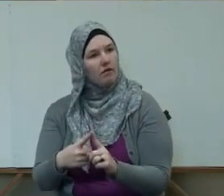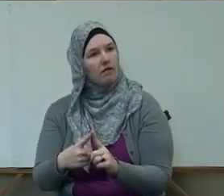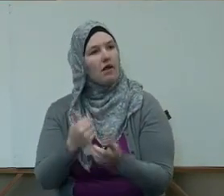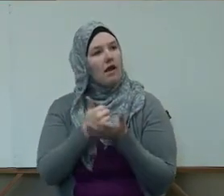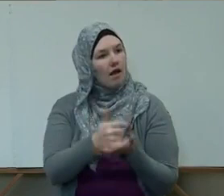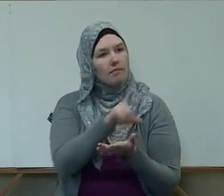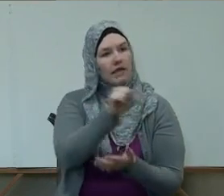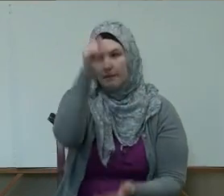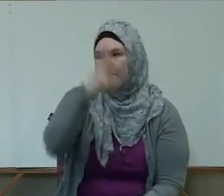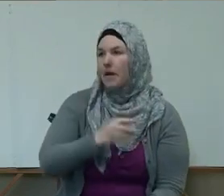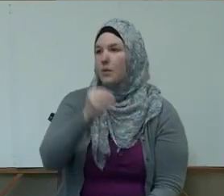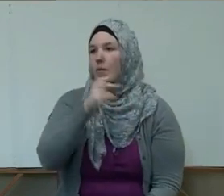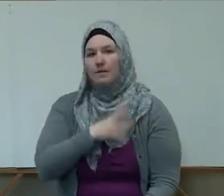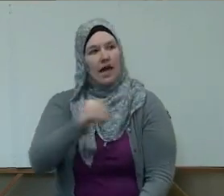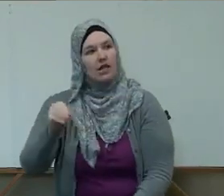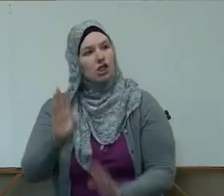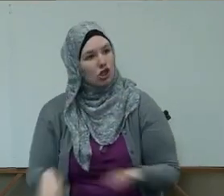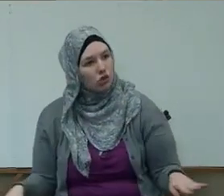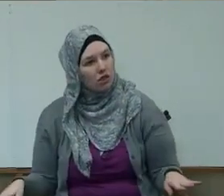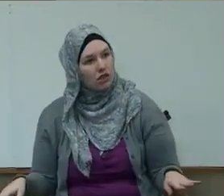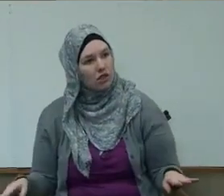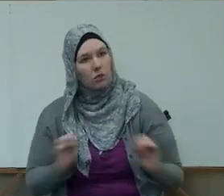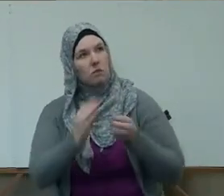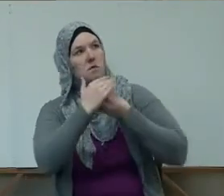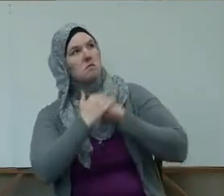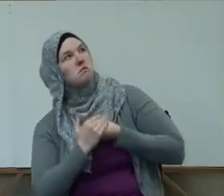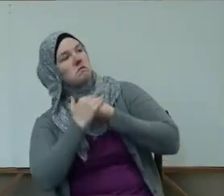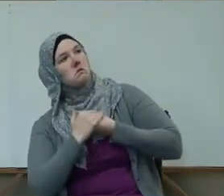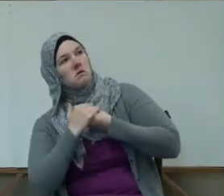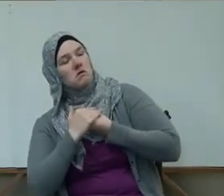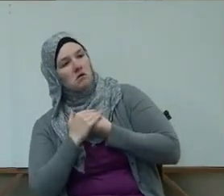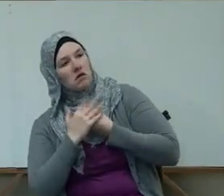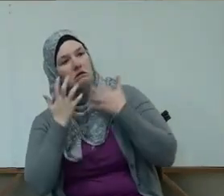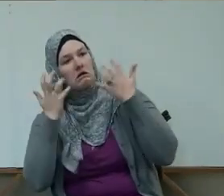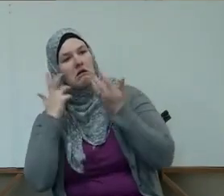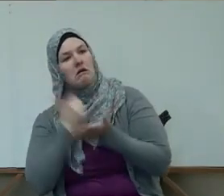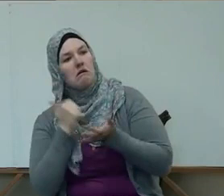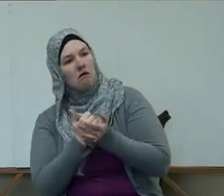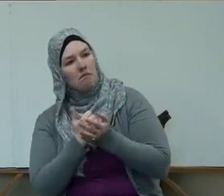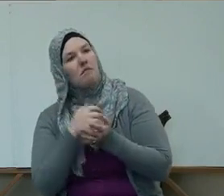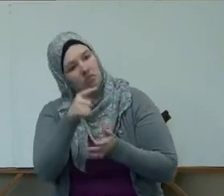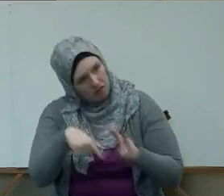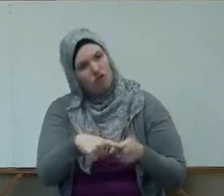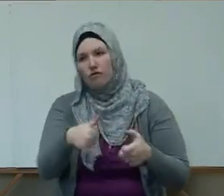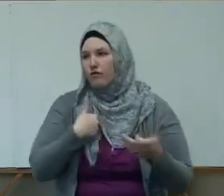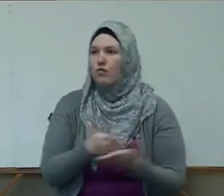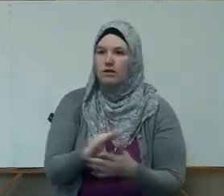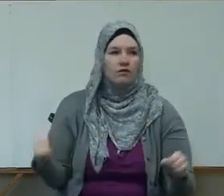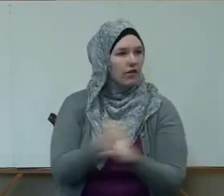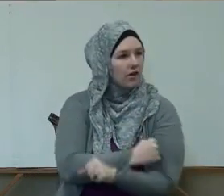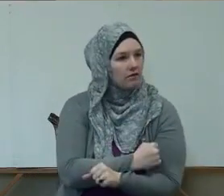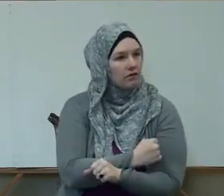women, and children. And those regimes have not observed neither age, young or